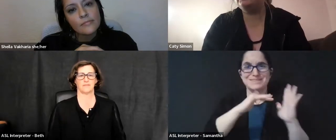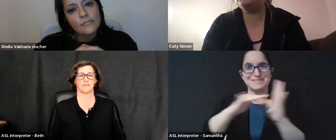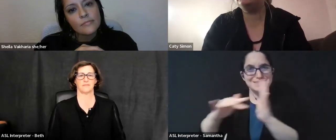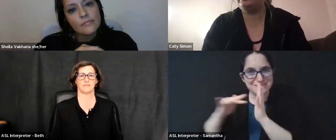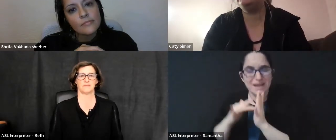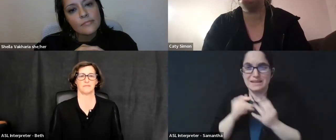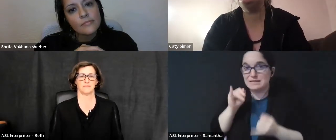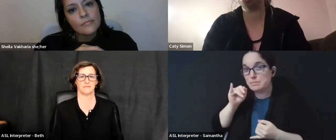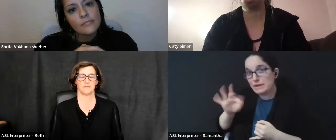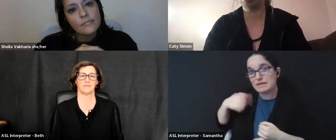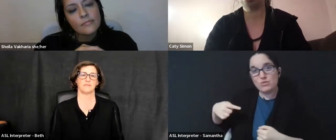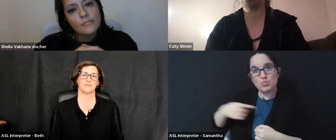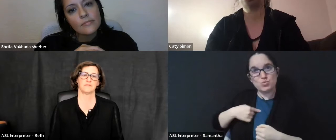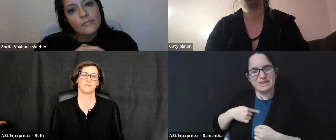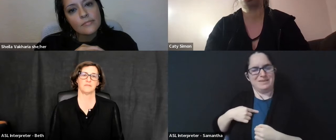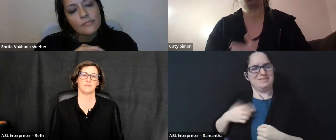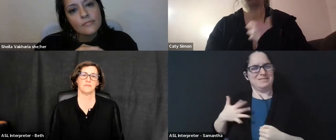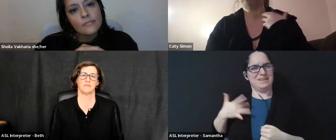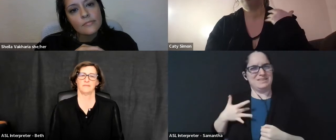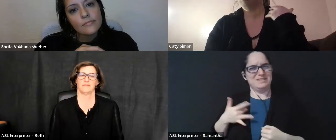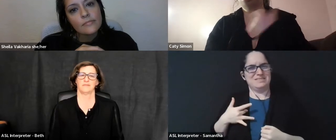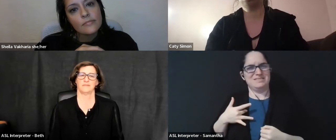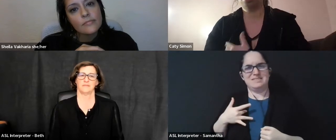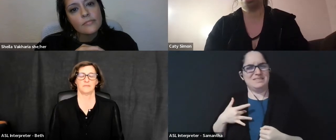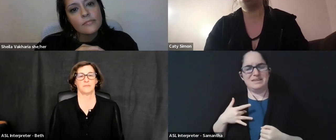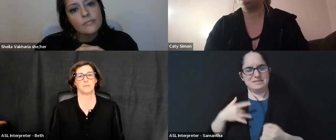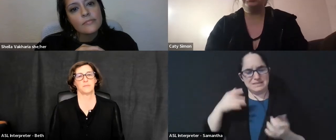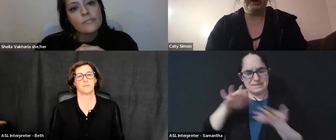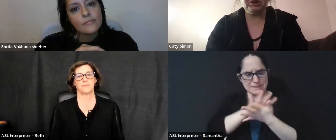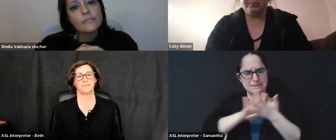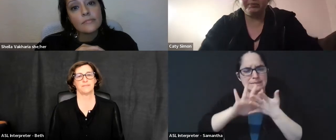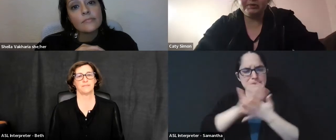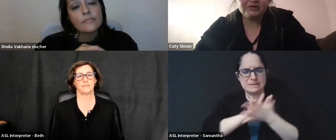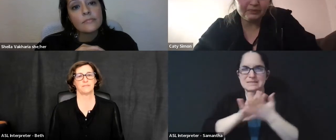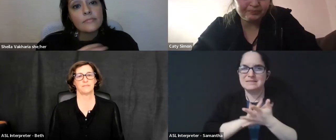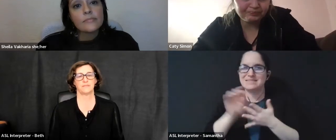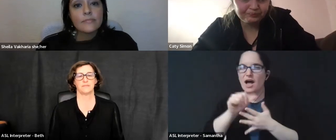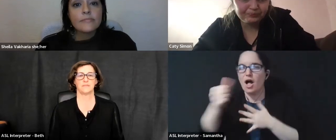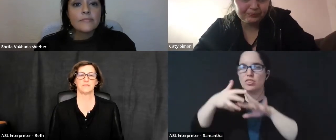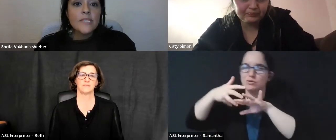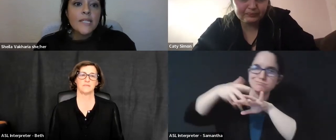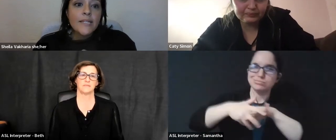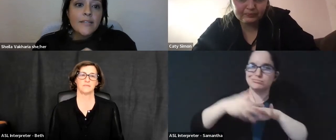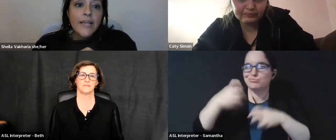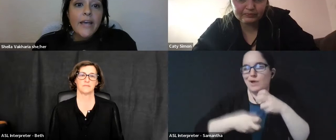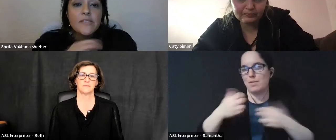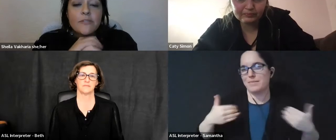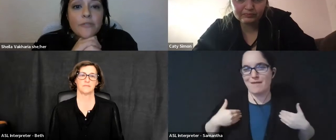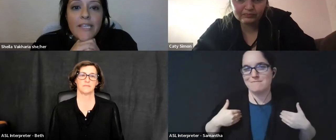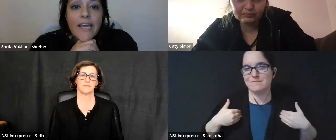allows us to kind of lose sight of these subtler and more entrenched problems.